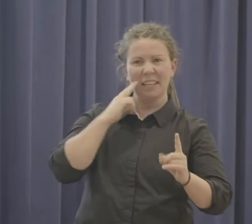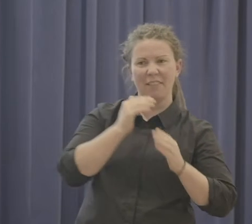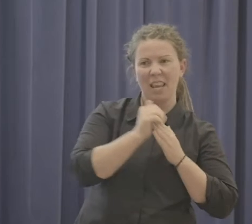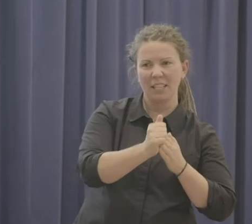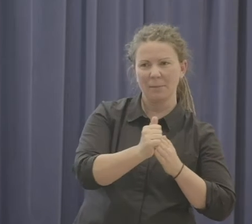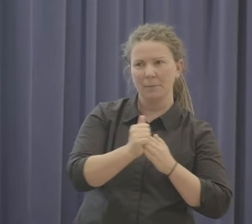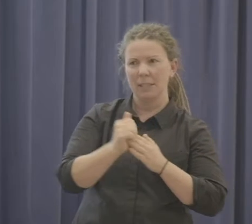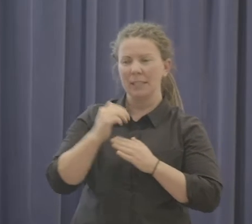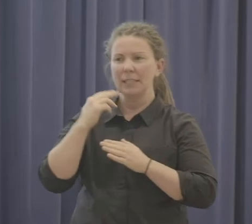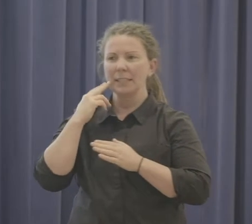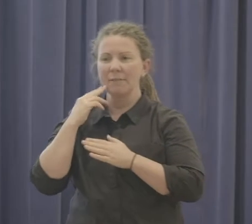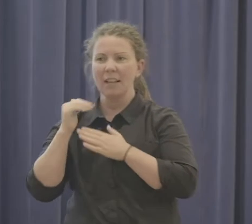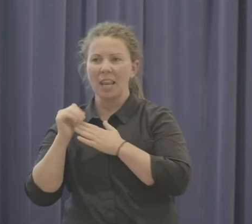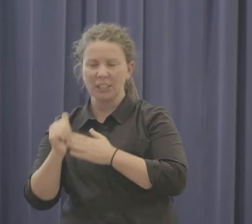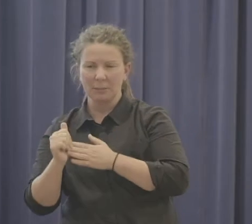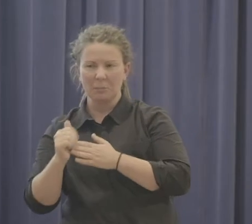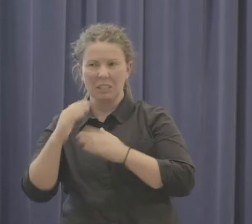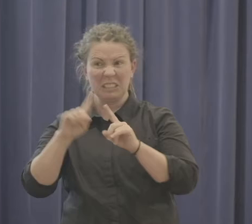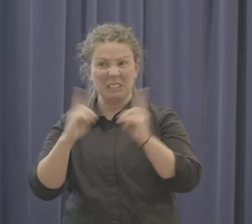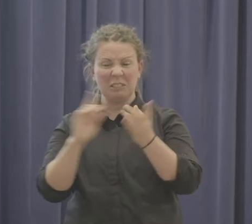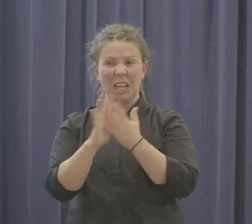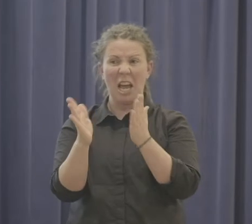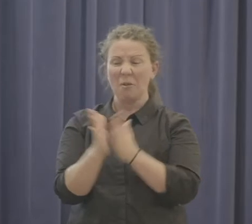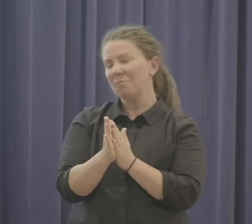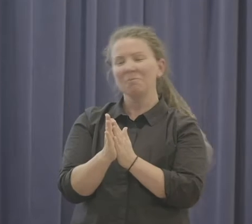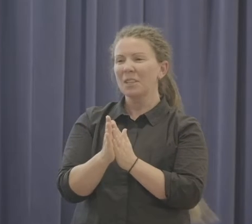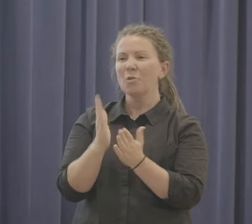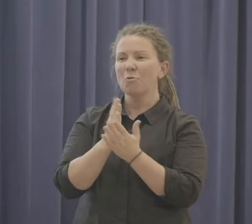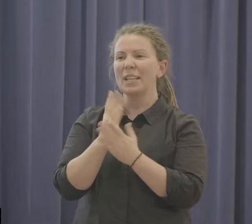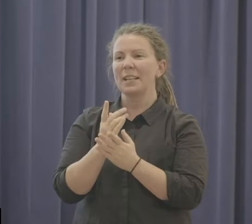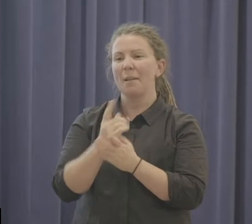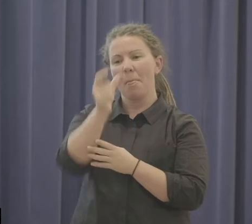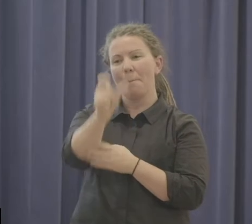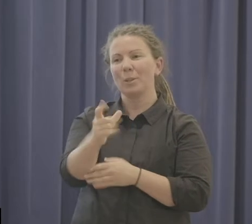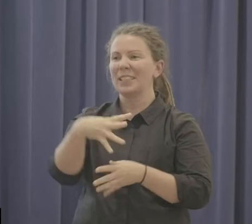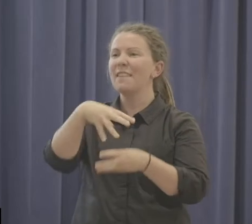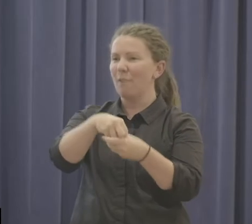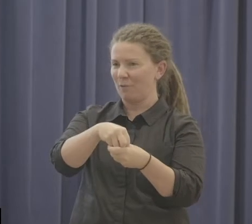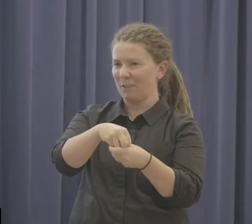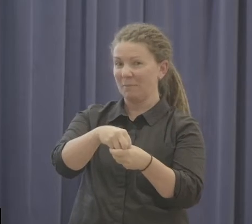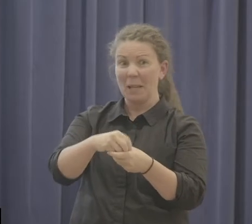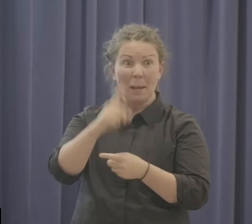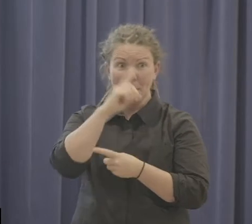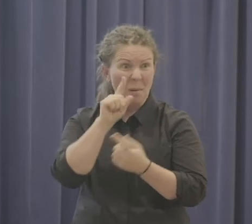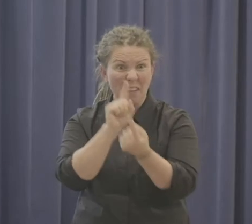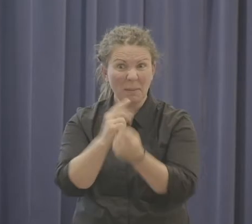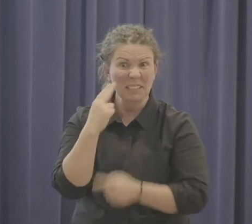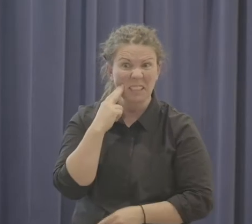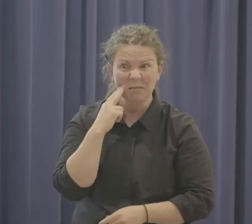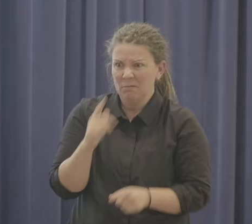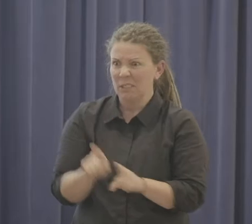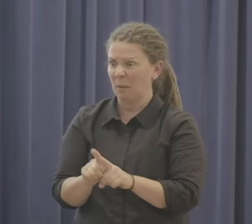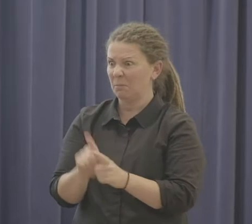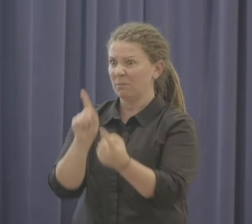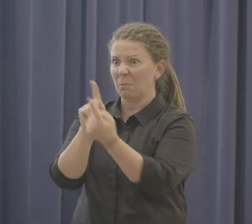deaf leadership and deaf leadership, apart from the one word in front of it. People who are deaf that I've met aren't much different from people